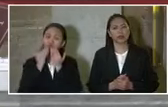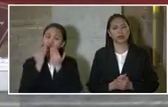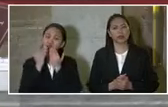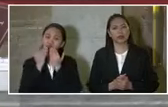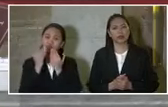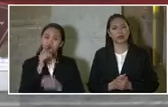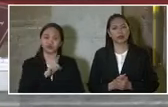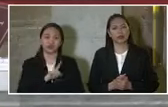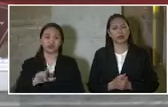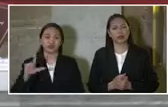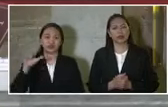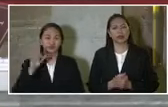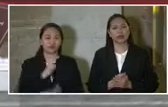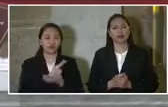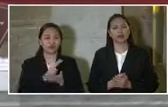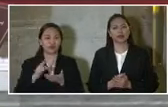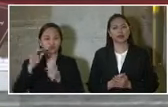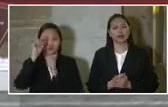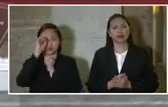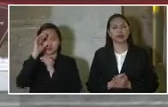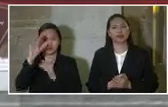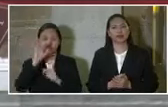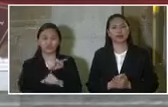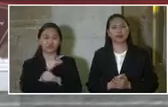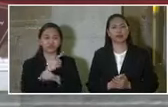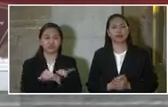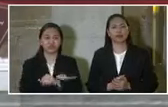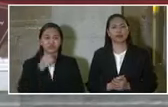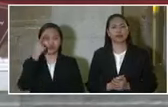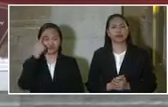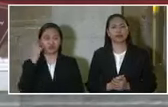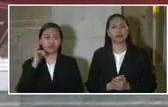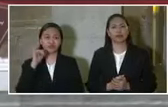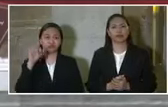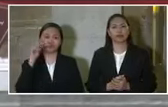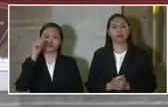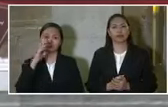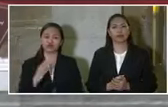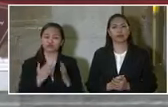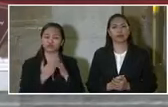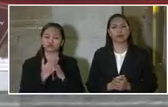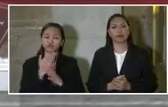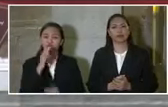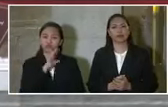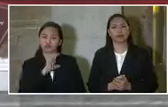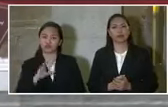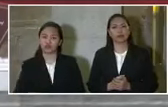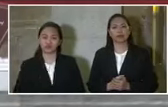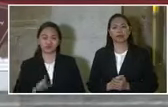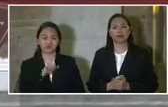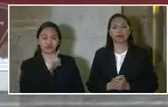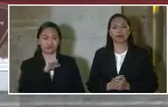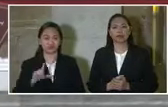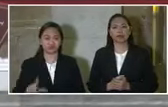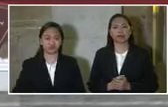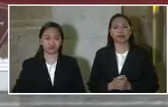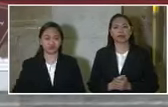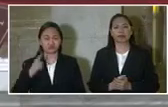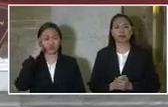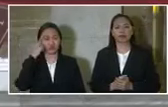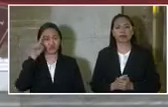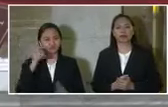thanks, Lord, Holy Father, Almighty and Eternal God, through Christ our Lord.